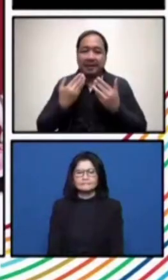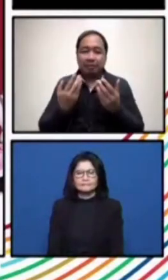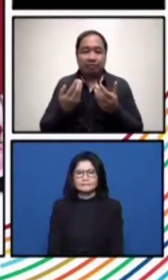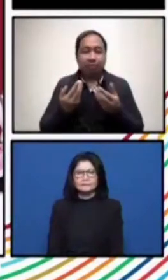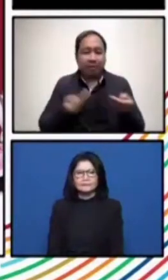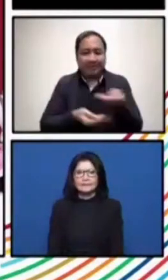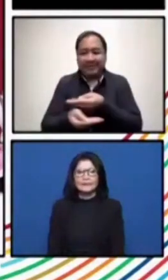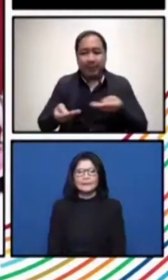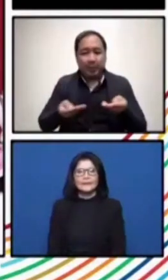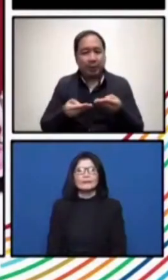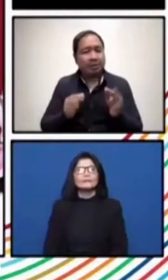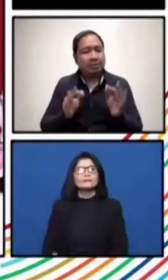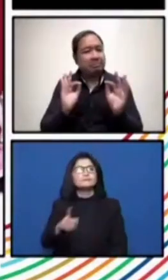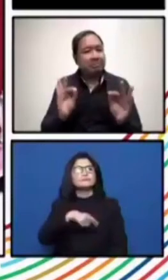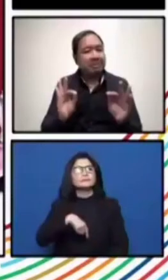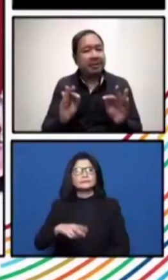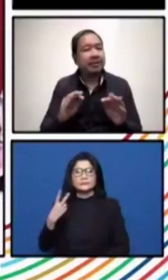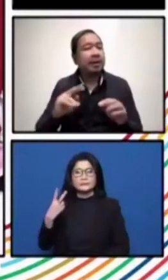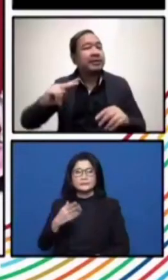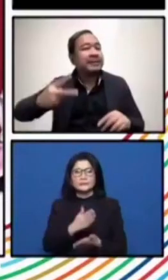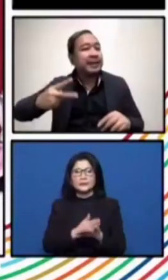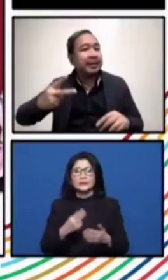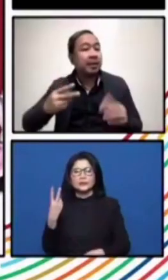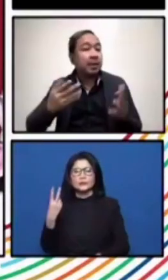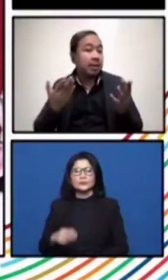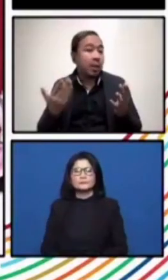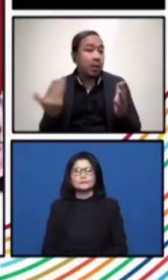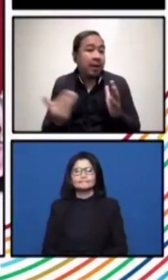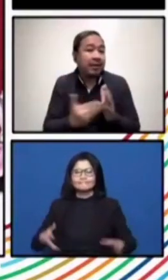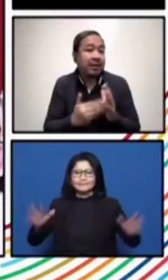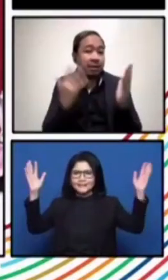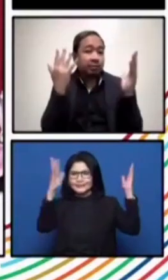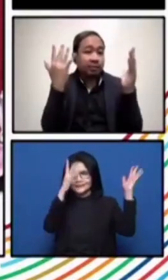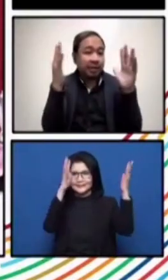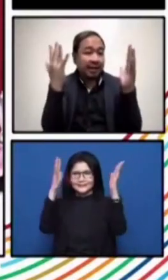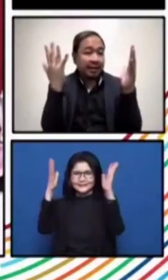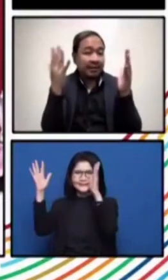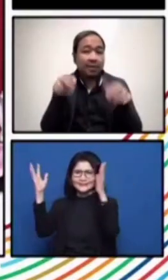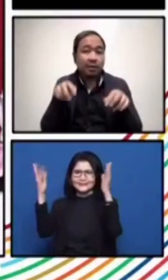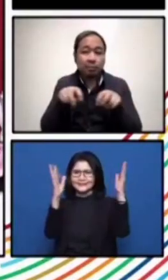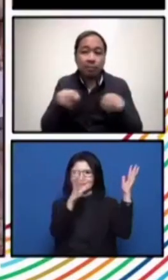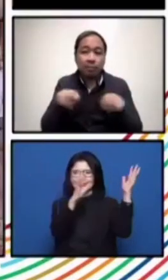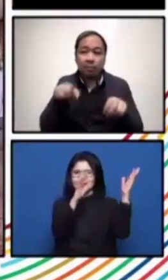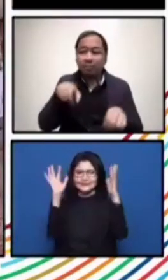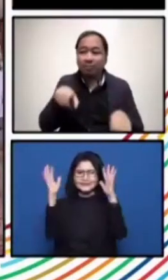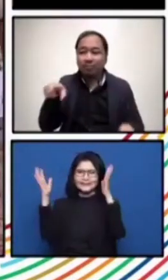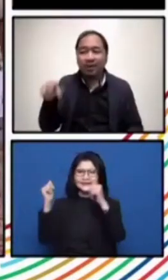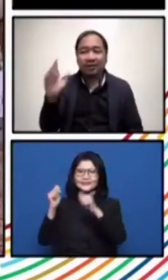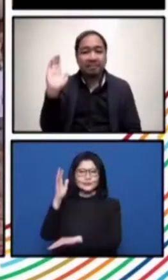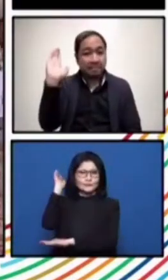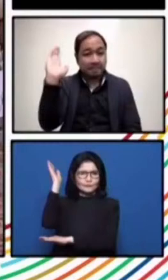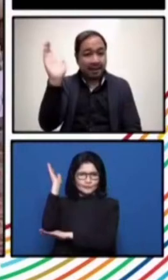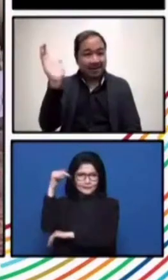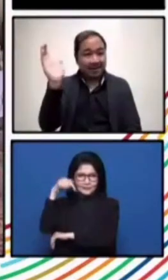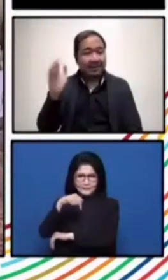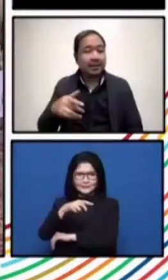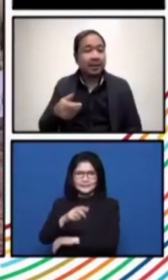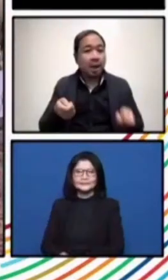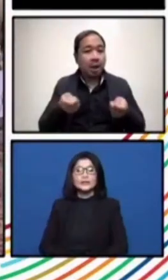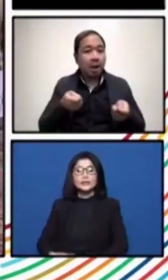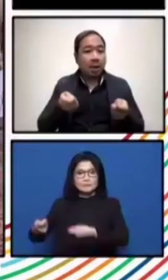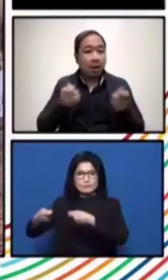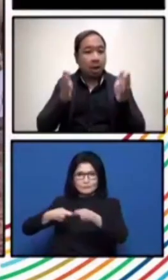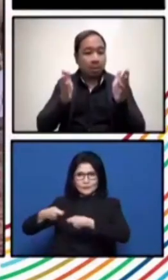ladies and gentlemen I'd like us all to upload give a round of applause to the panelists our moderator